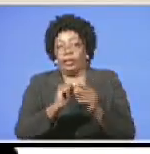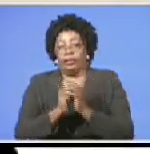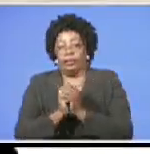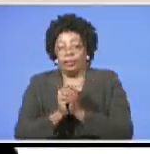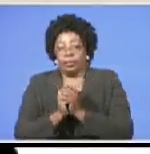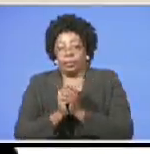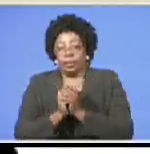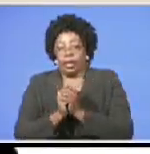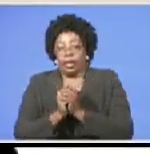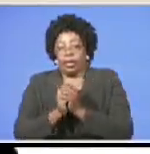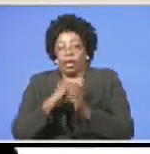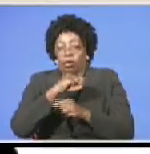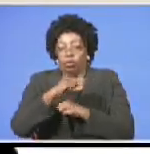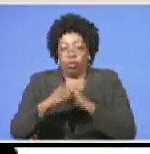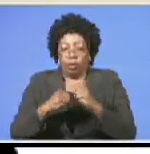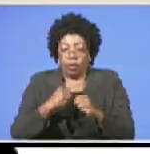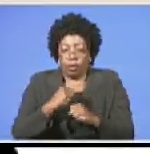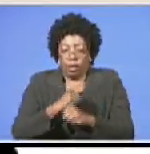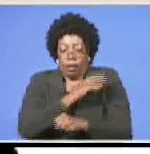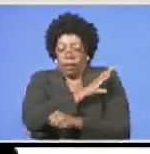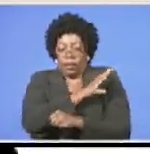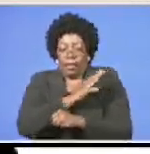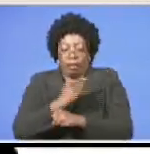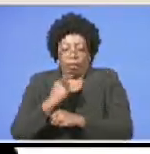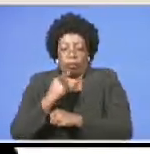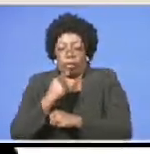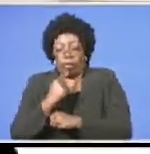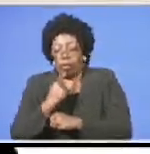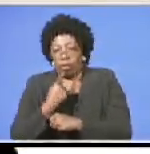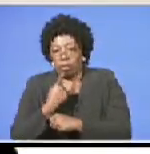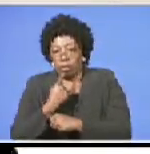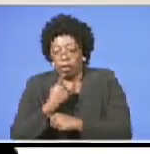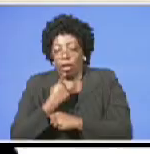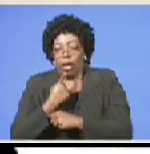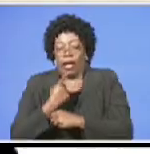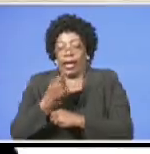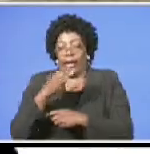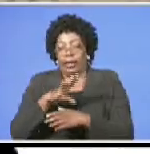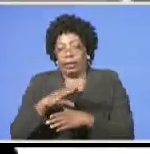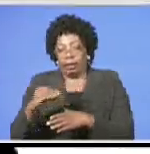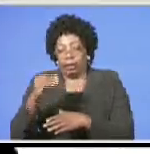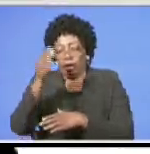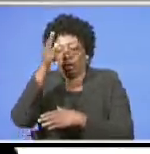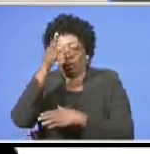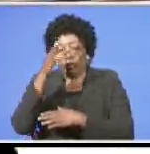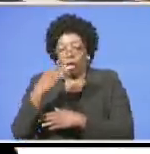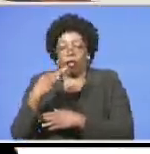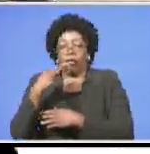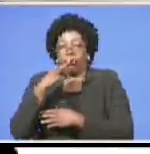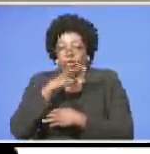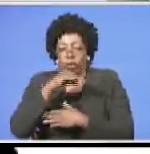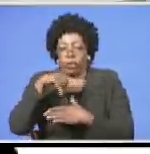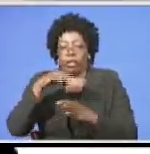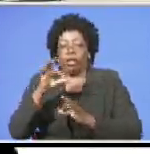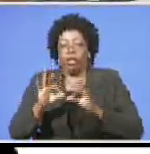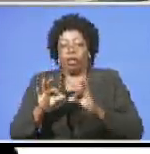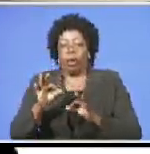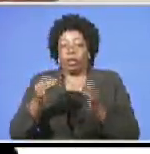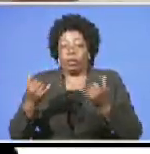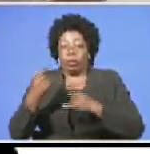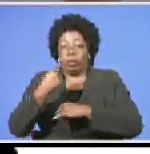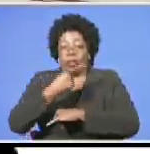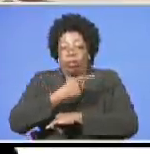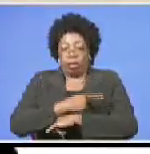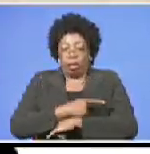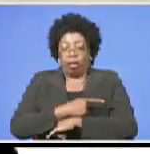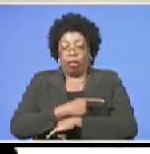A woman who suffers from clinical depression and a man who is co-accused of fraud appeared in the magistrate's court today in connection with a